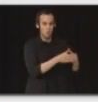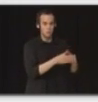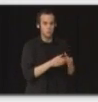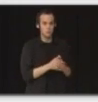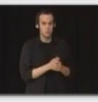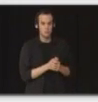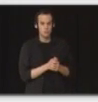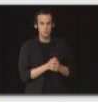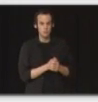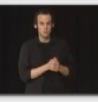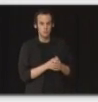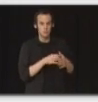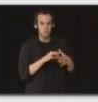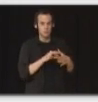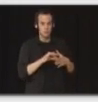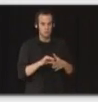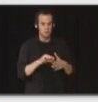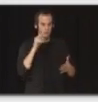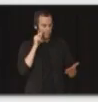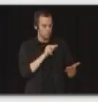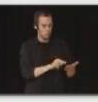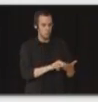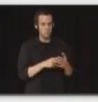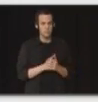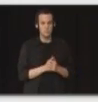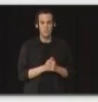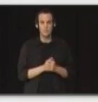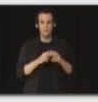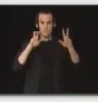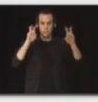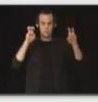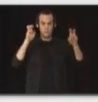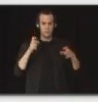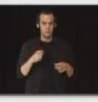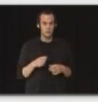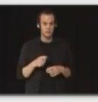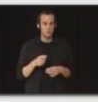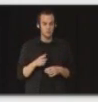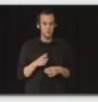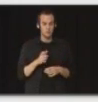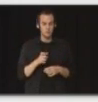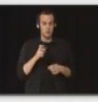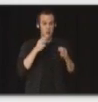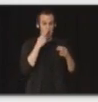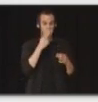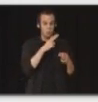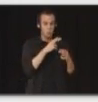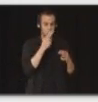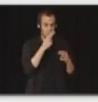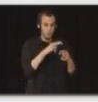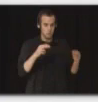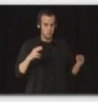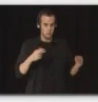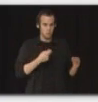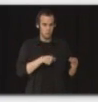Maritime Museum, and they developed together with us a guide for deaf people and messages in sign language,